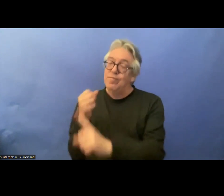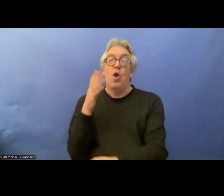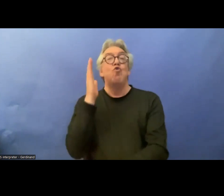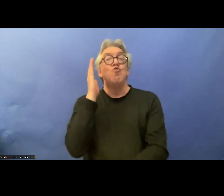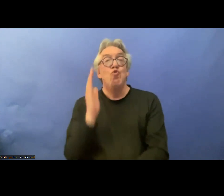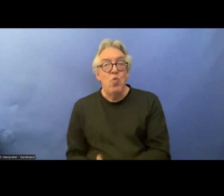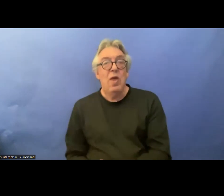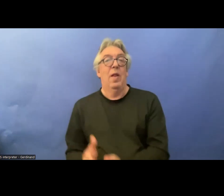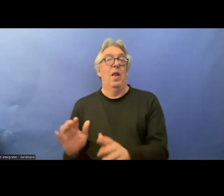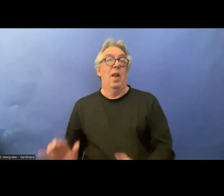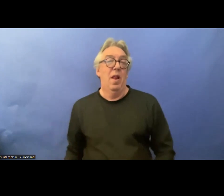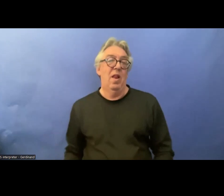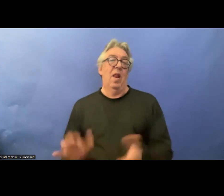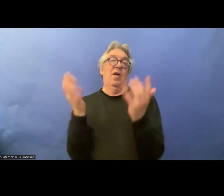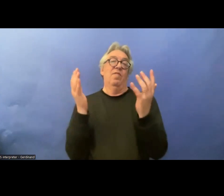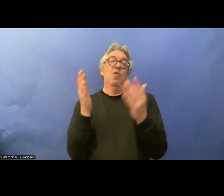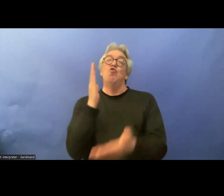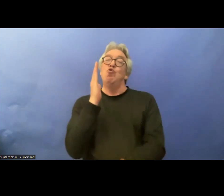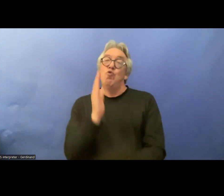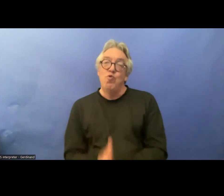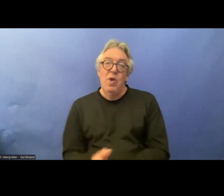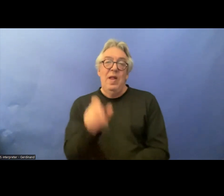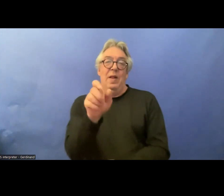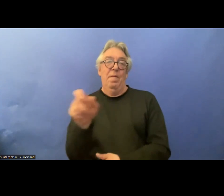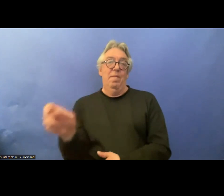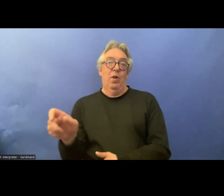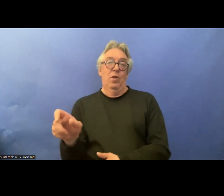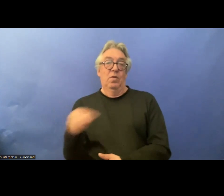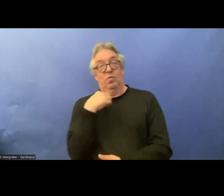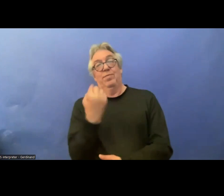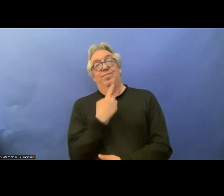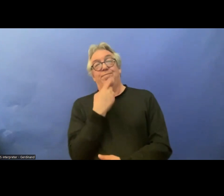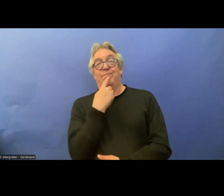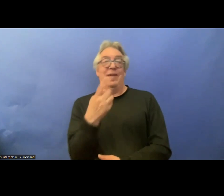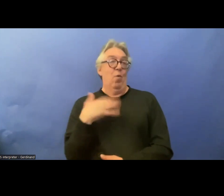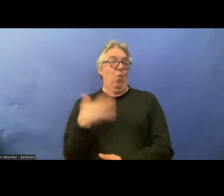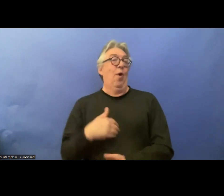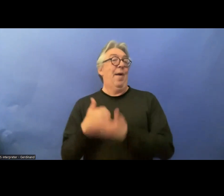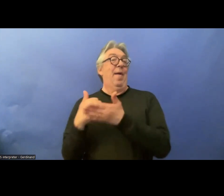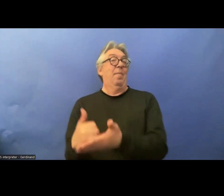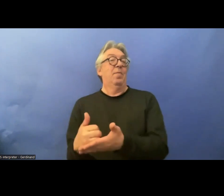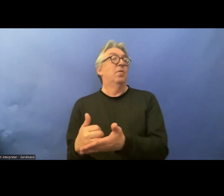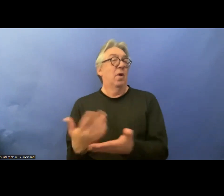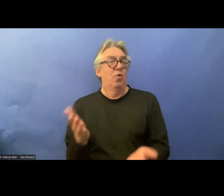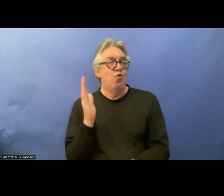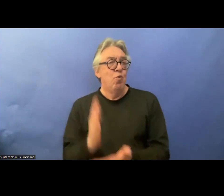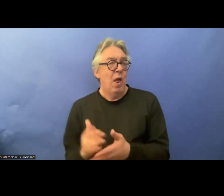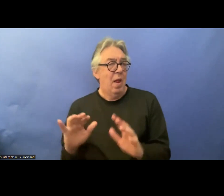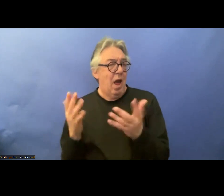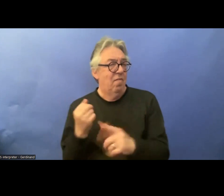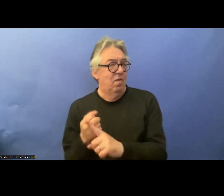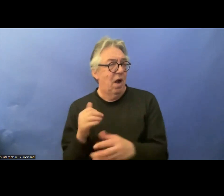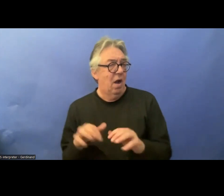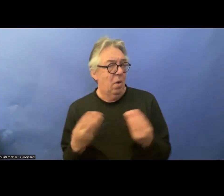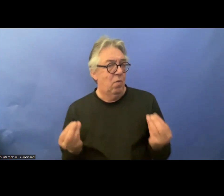seek to serve. And in terms of the representation in the coordination